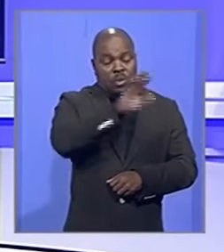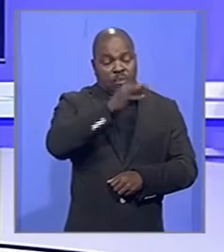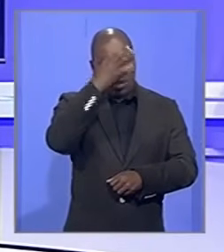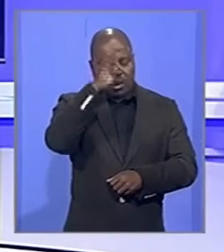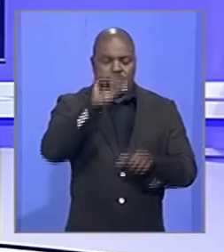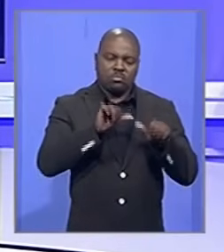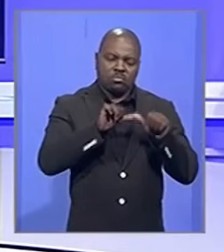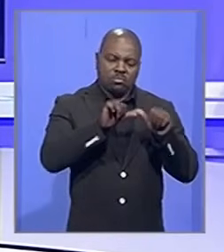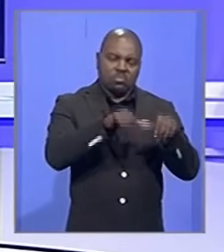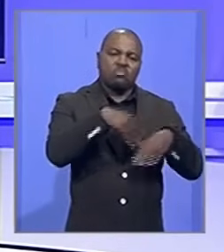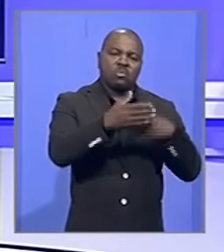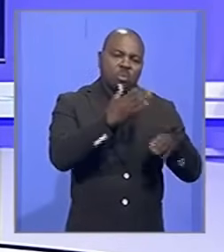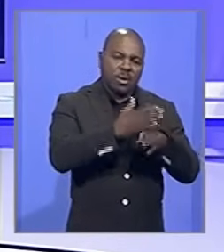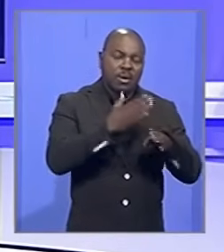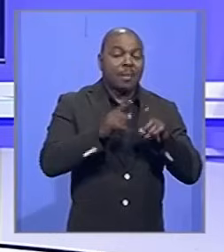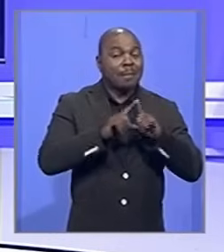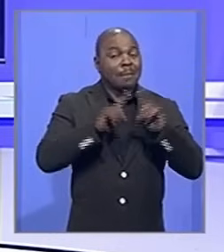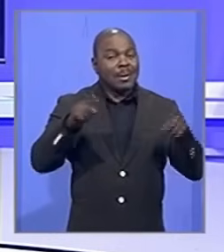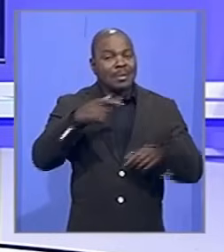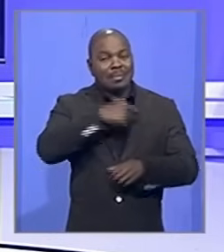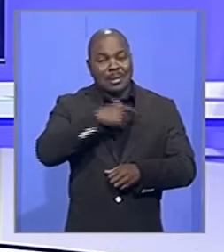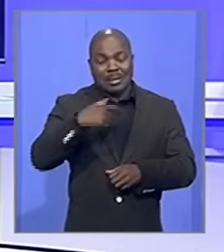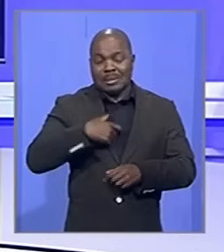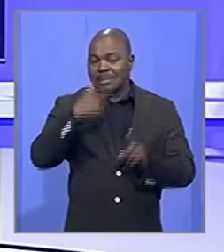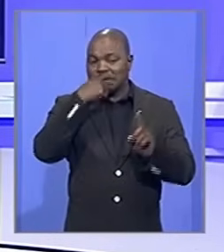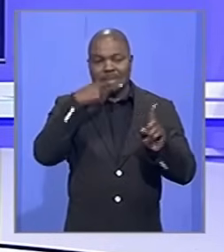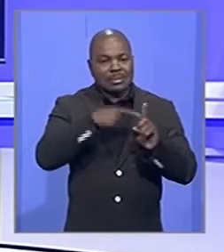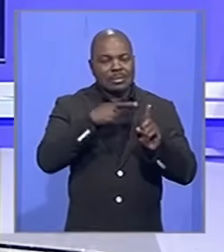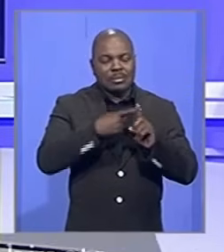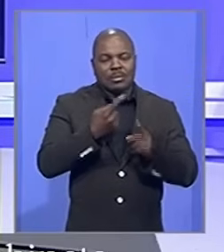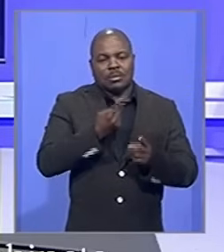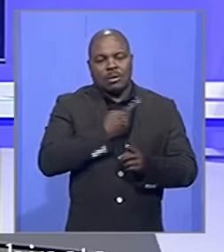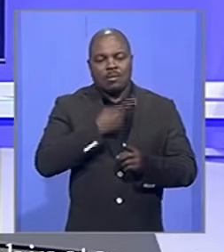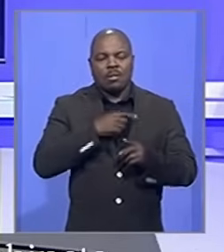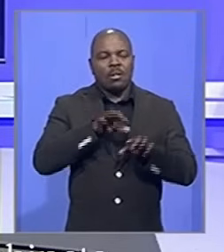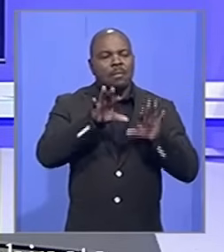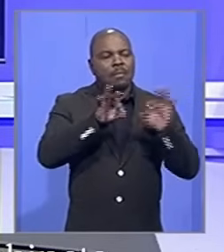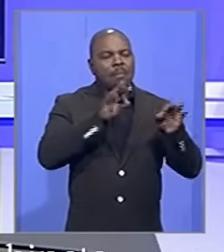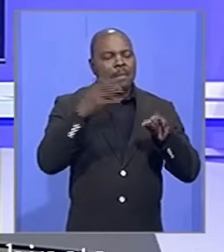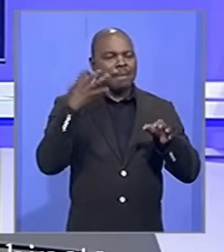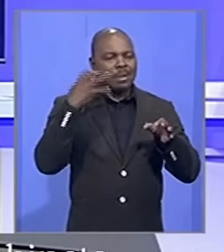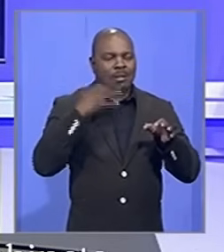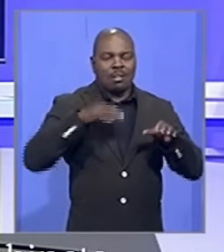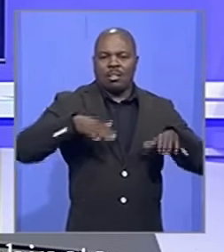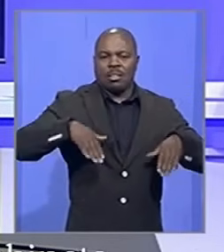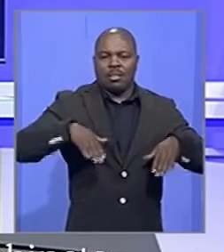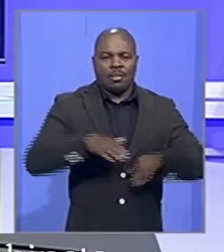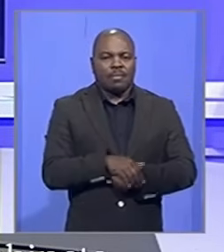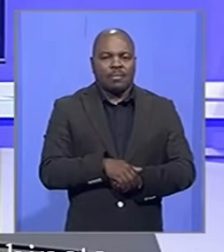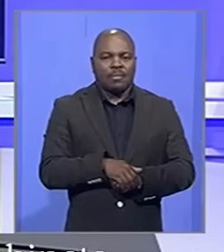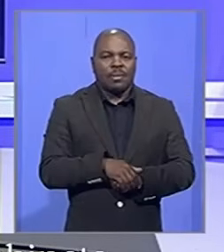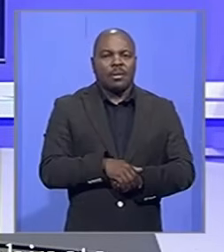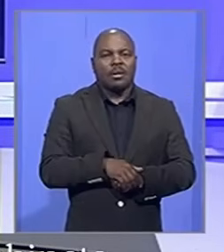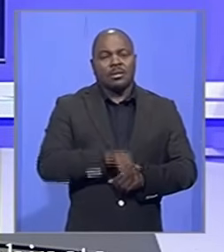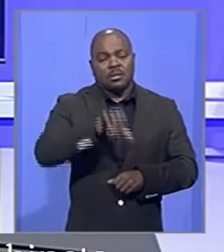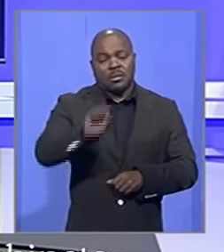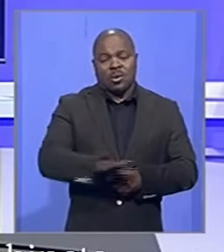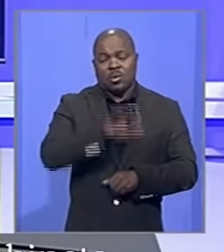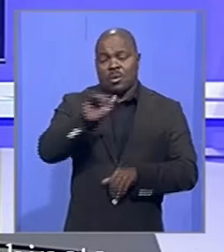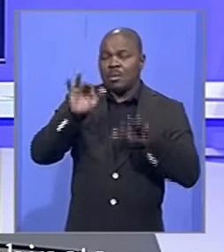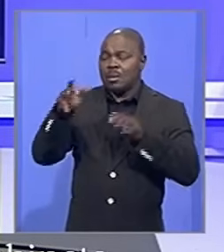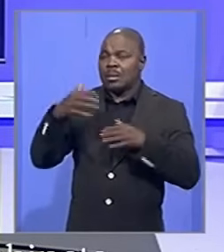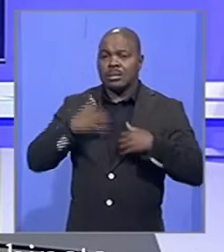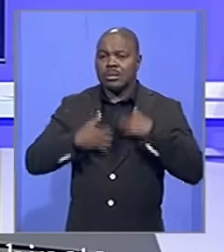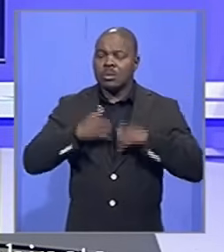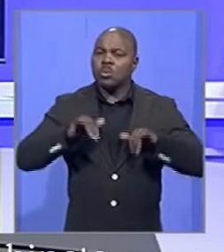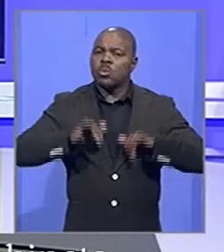tsweletse go dira le fa mopresidente Cyril Ramaphosa a ise a itsise kabinete ya gagwe ya puso tshwaraganelo. Jaaka maAfrika Borwa le